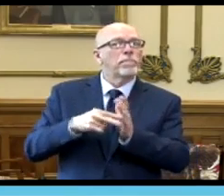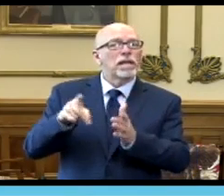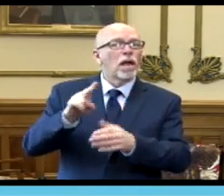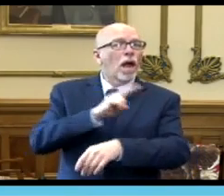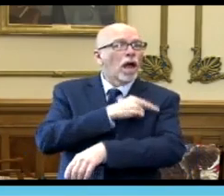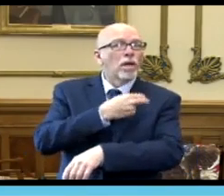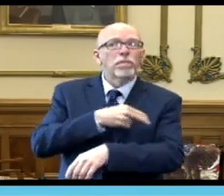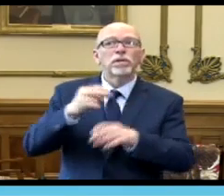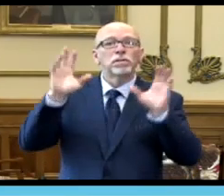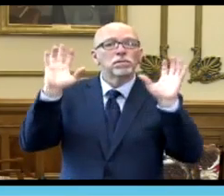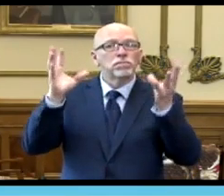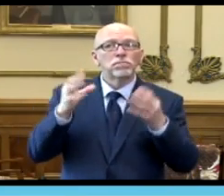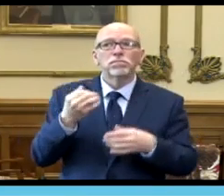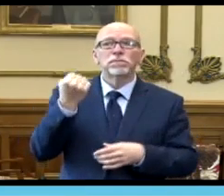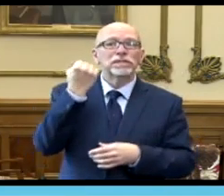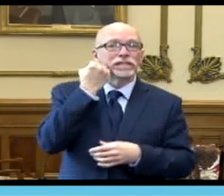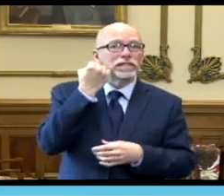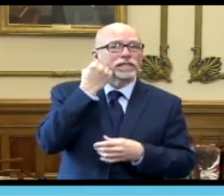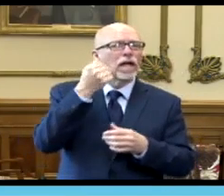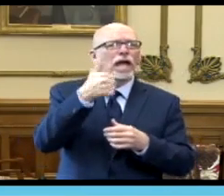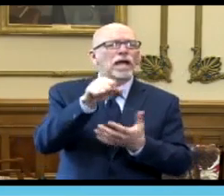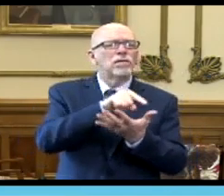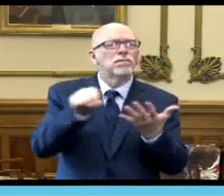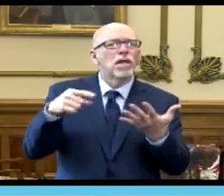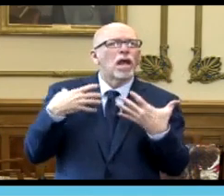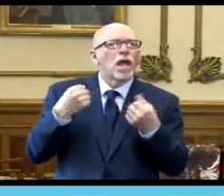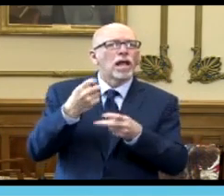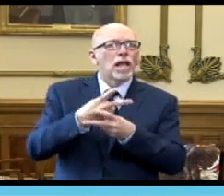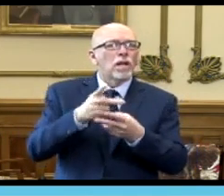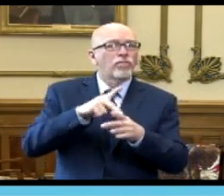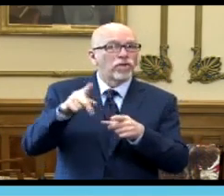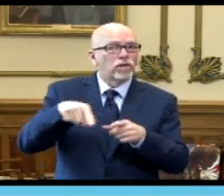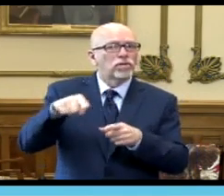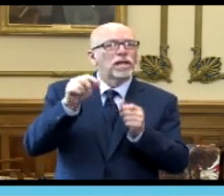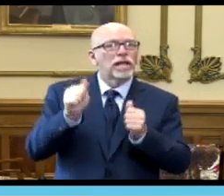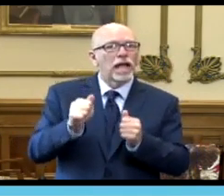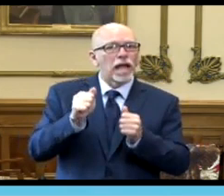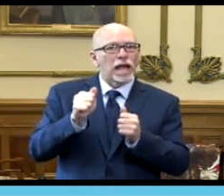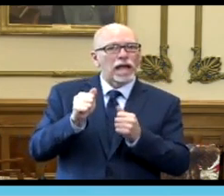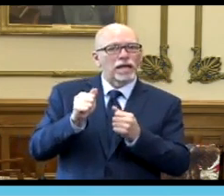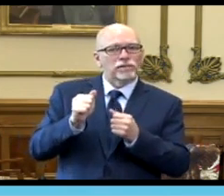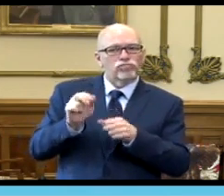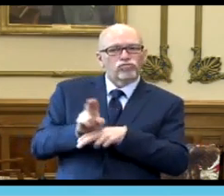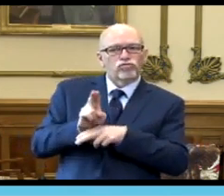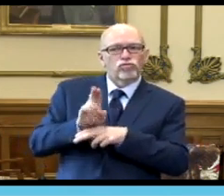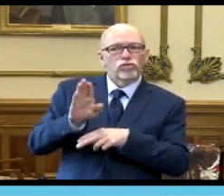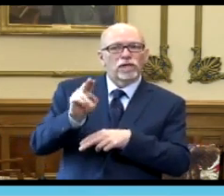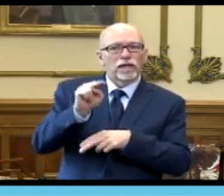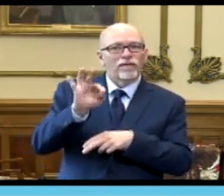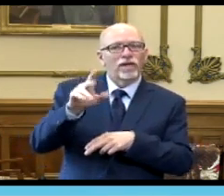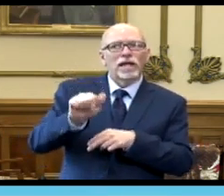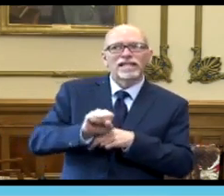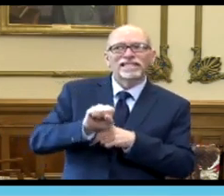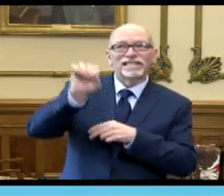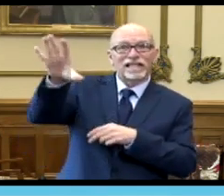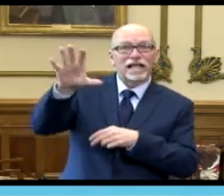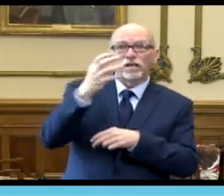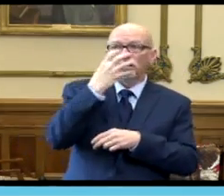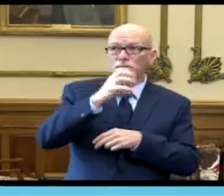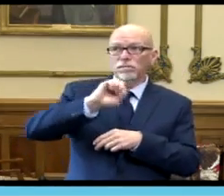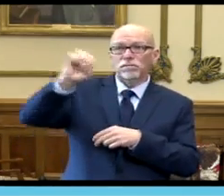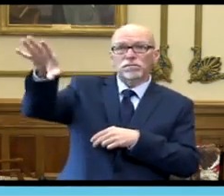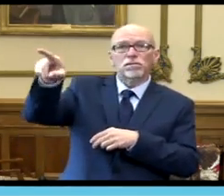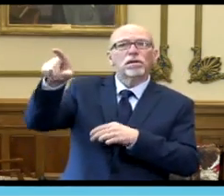our EMS, our dentists, and other healthcare providers to conserve their N95s by sending them to a central location to